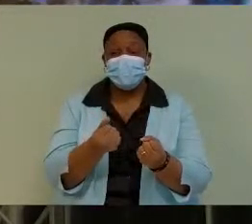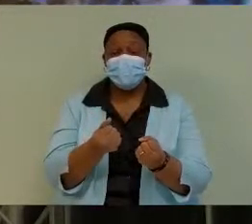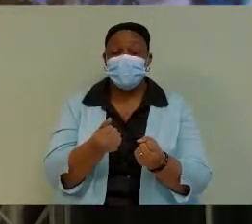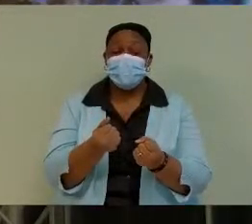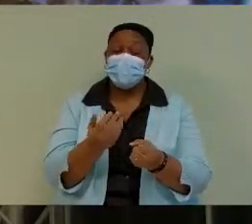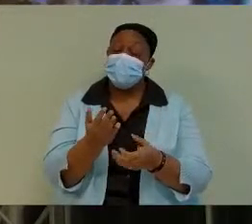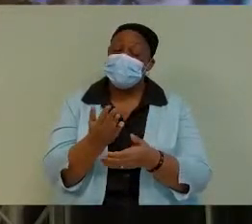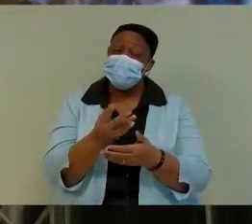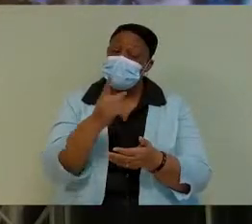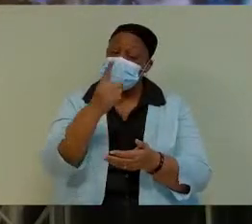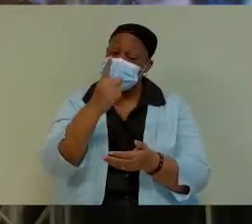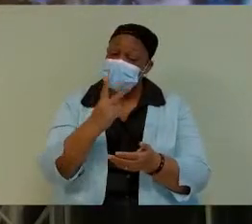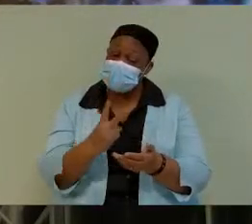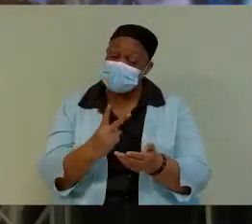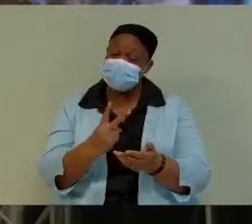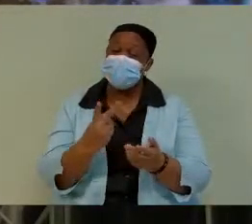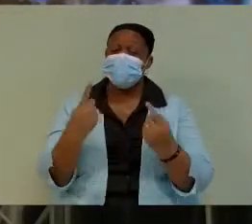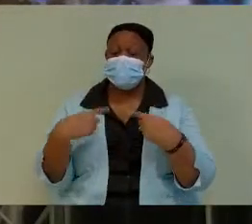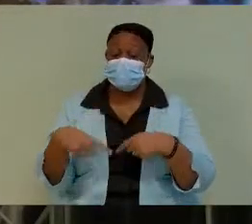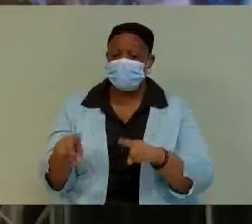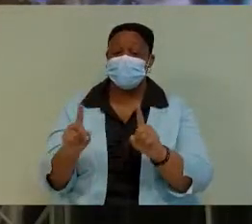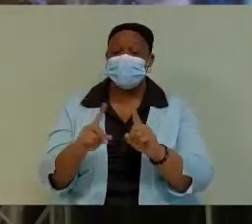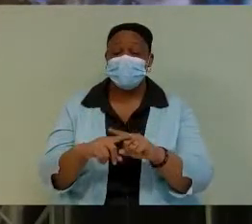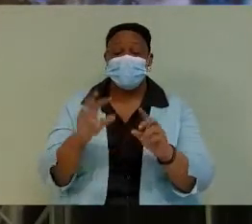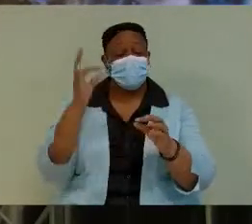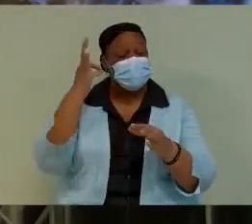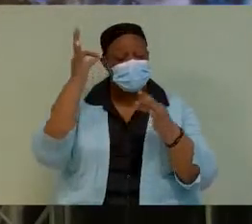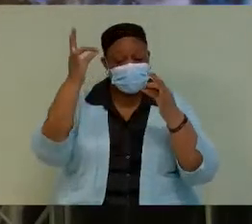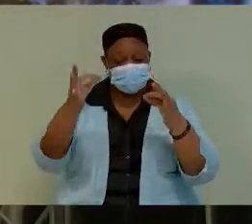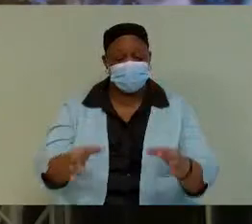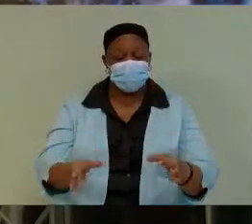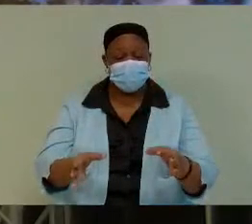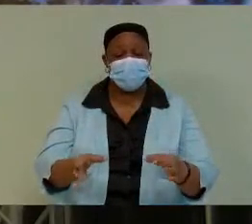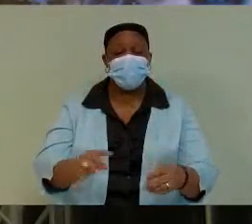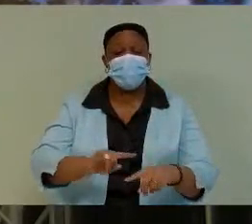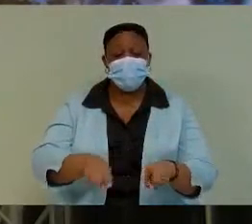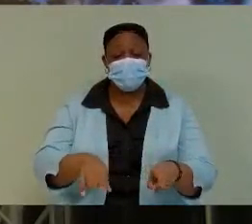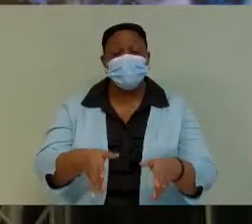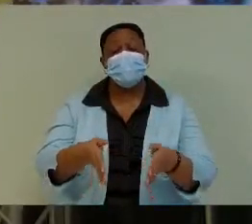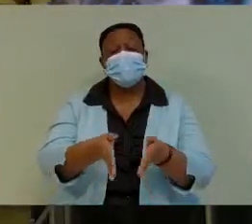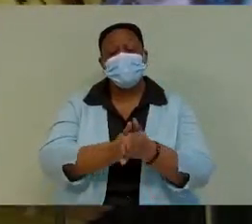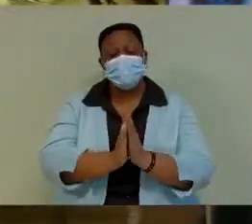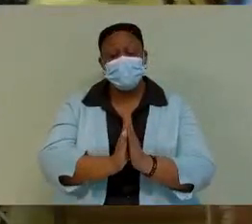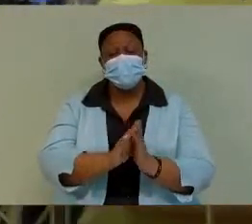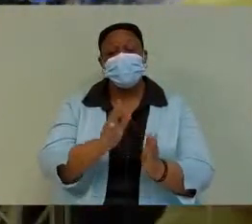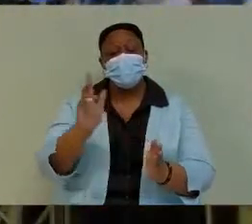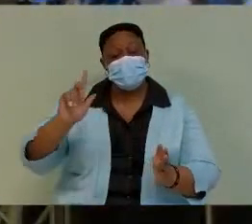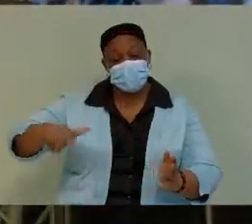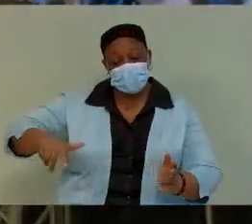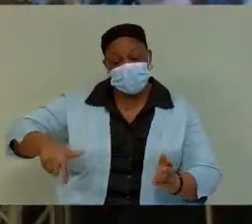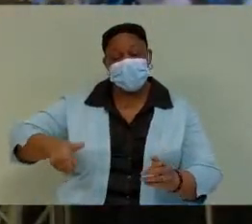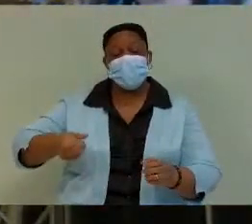that have been placed before the court. But I can get the exact figures for you later.